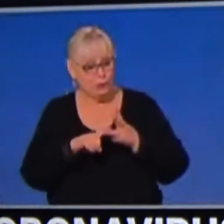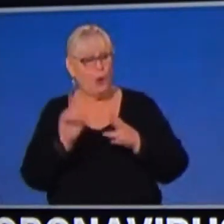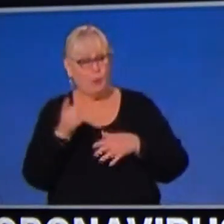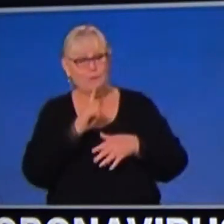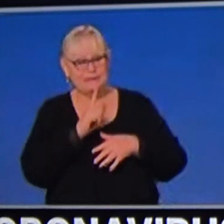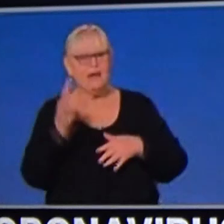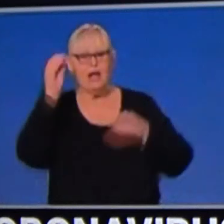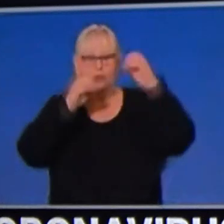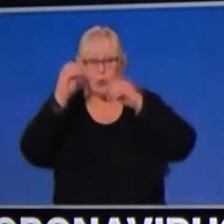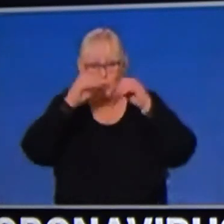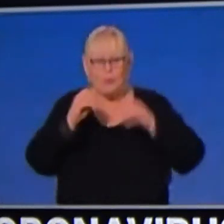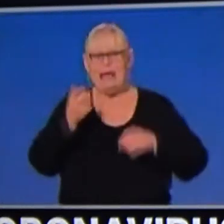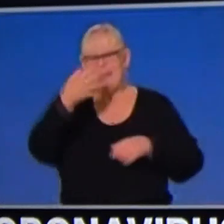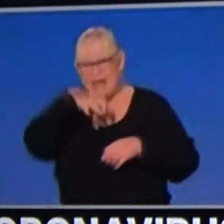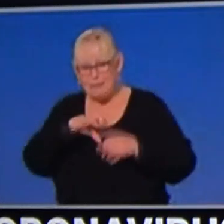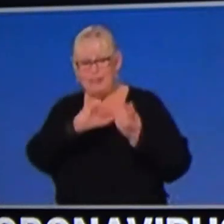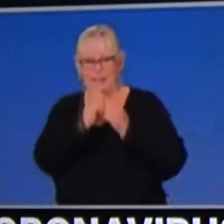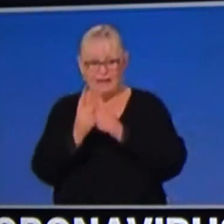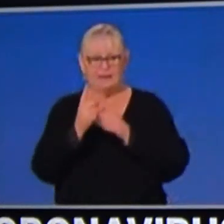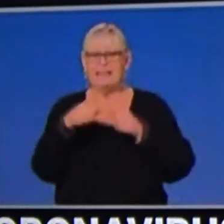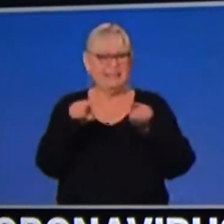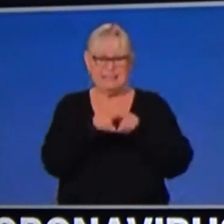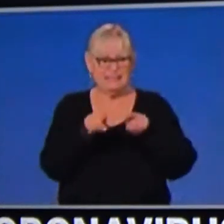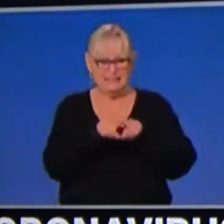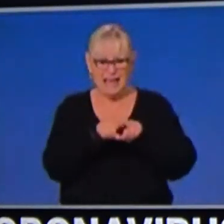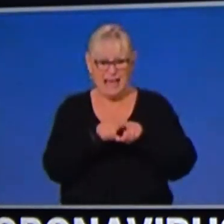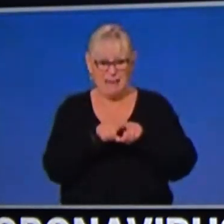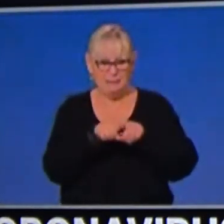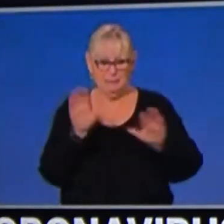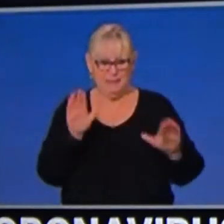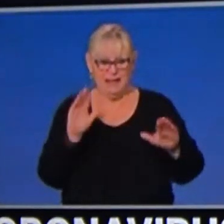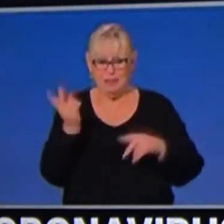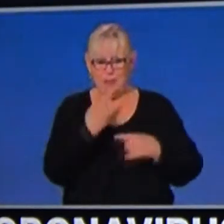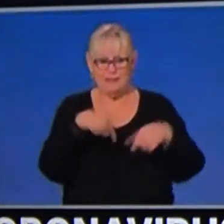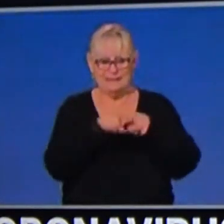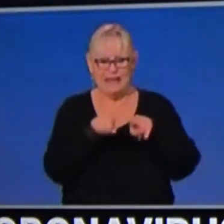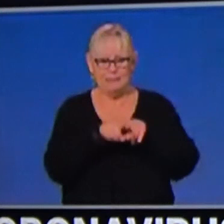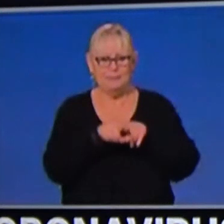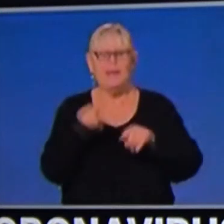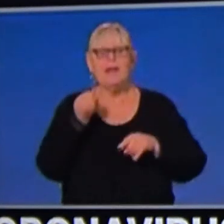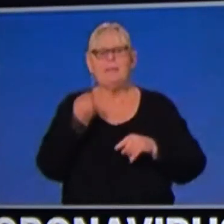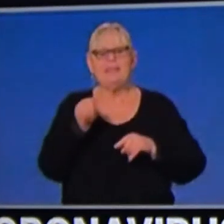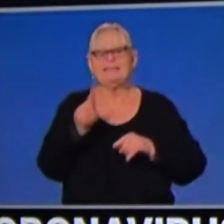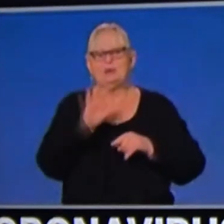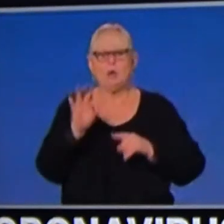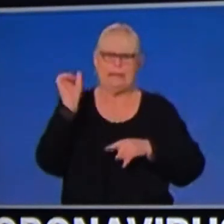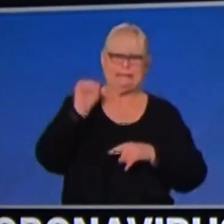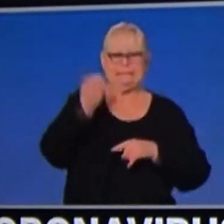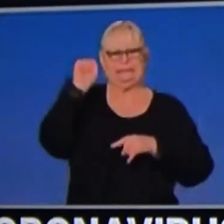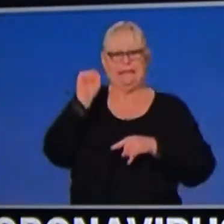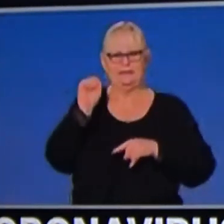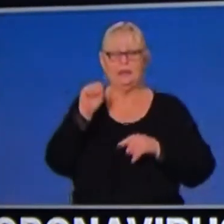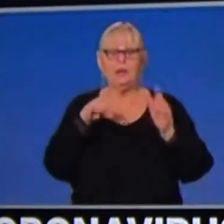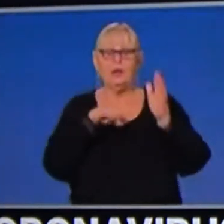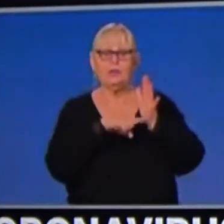The Google and the Apple proposal does exactly the same thing. It's just it's not a consent-based model. The Trace app, which